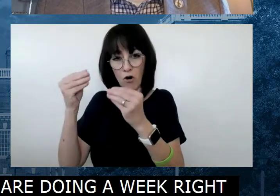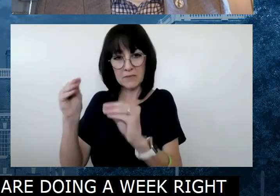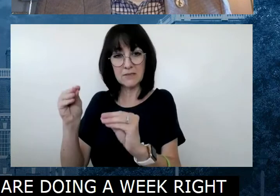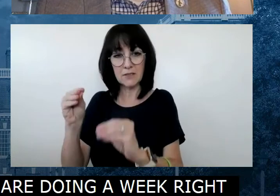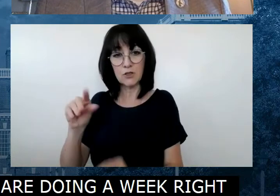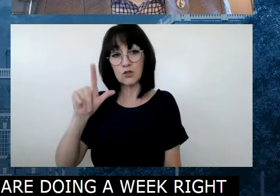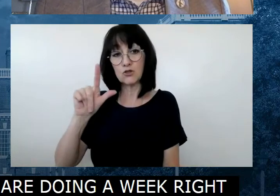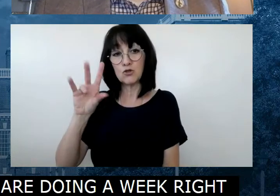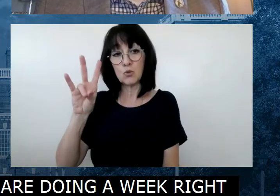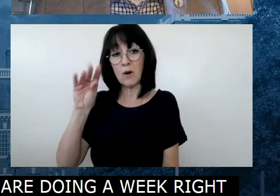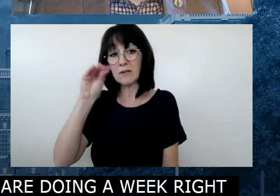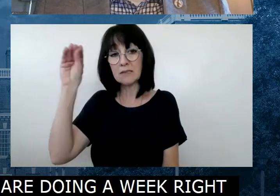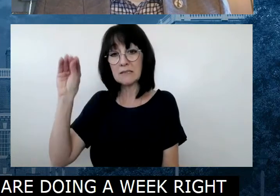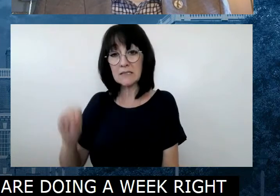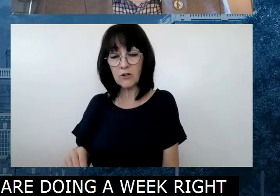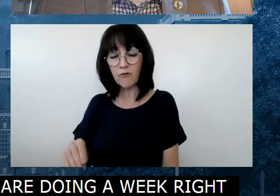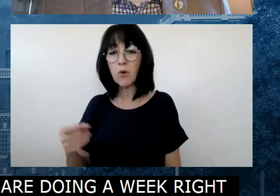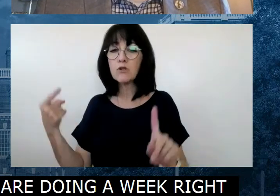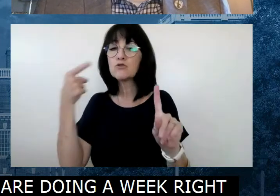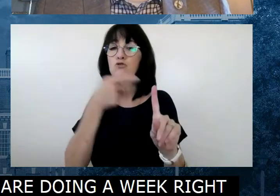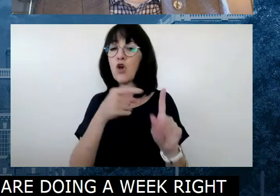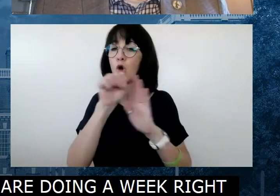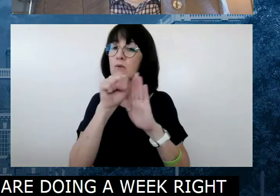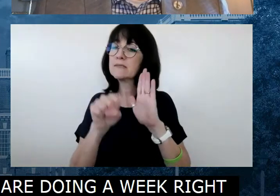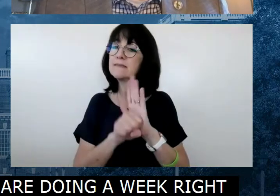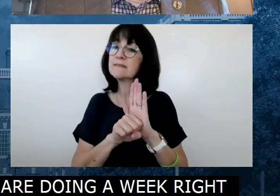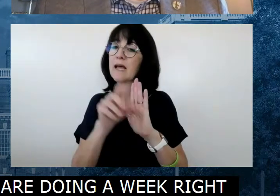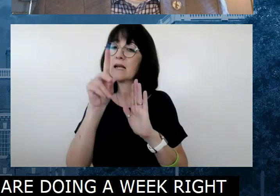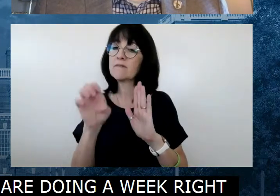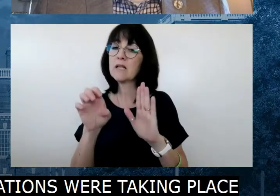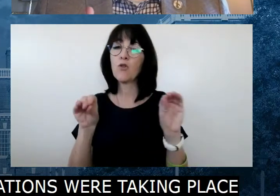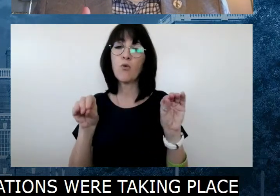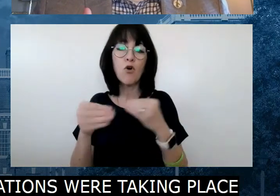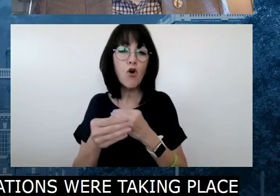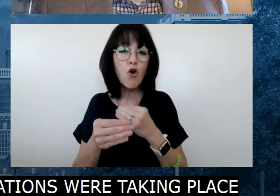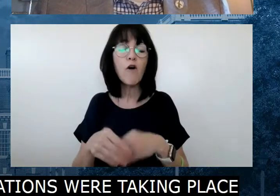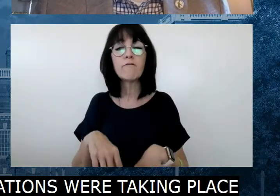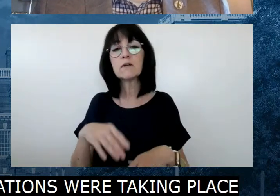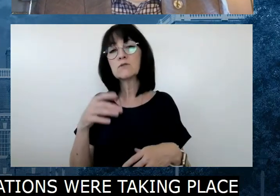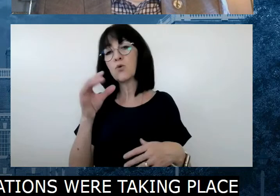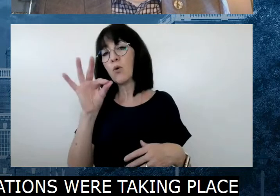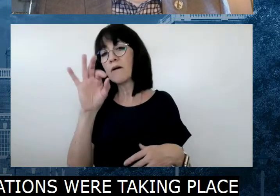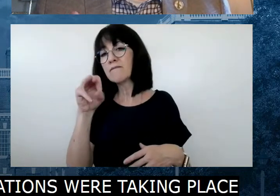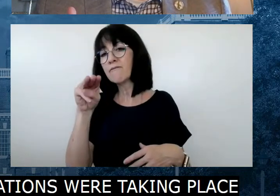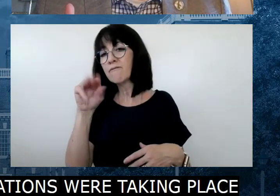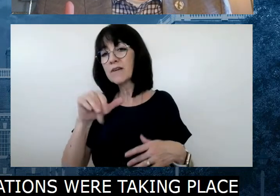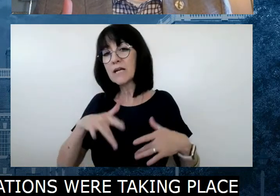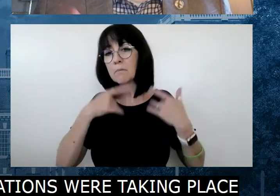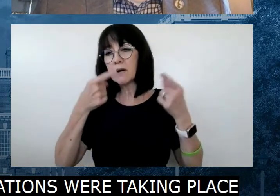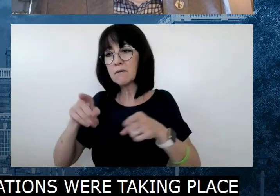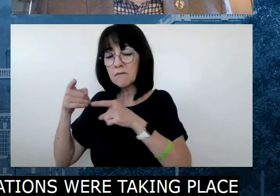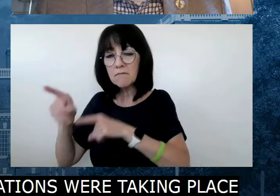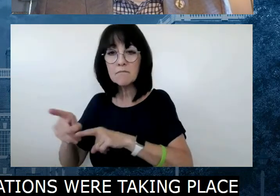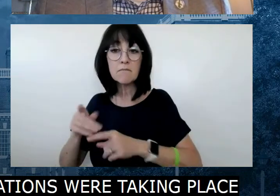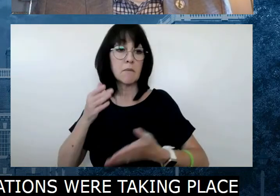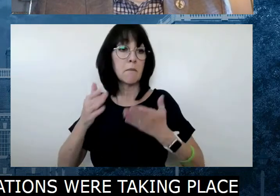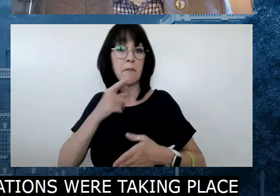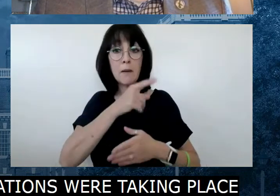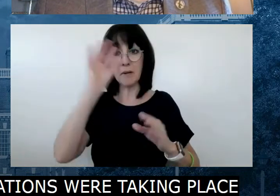at distribution events that the state was managing, whether it's the ones we do with FEMA, the ones our county paramedics assisted with,